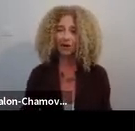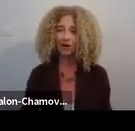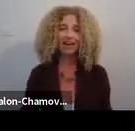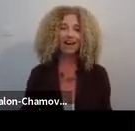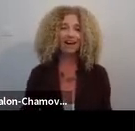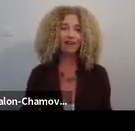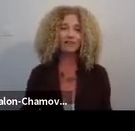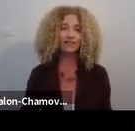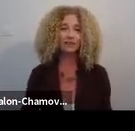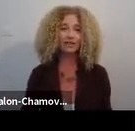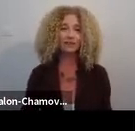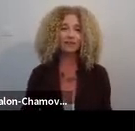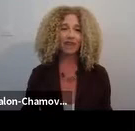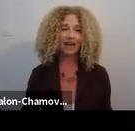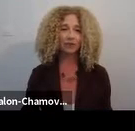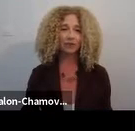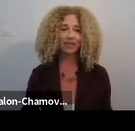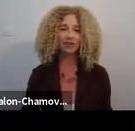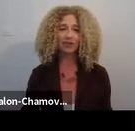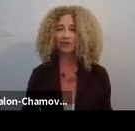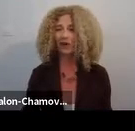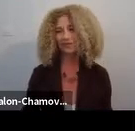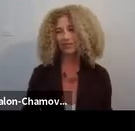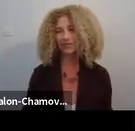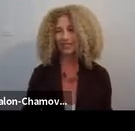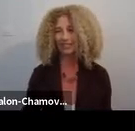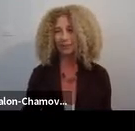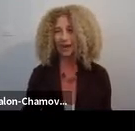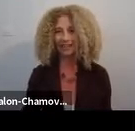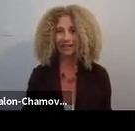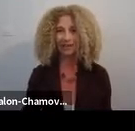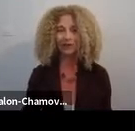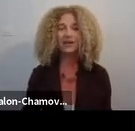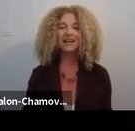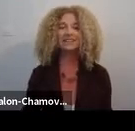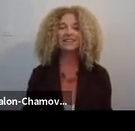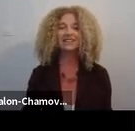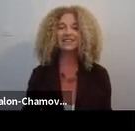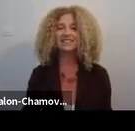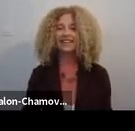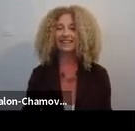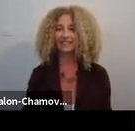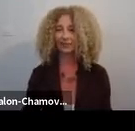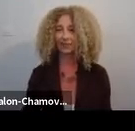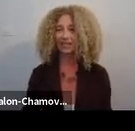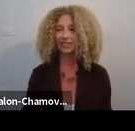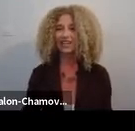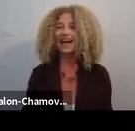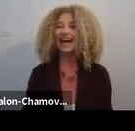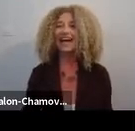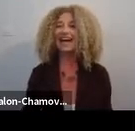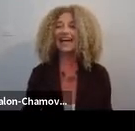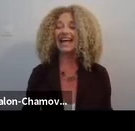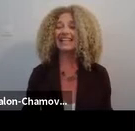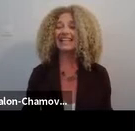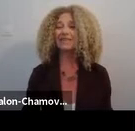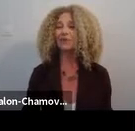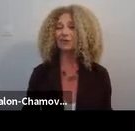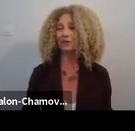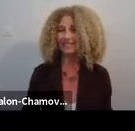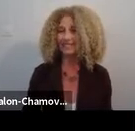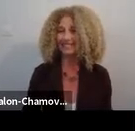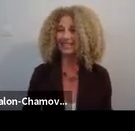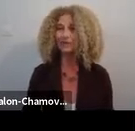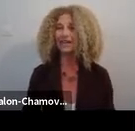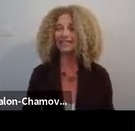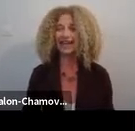demo of somebody we've actually heard from just a little while ago, Senator Ted Deutsch. And what